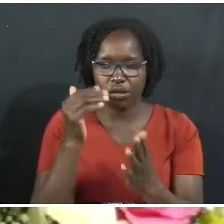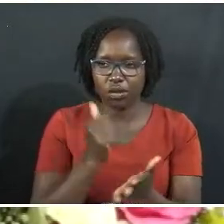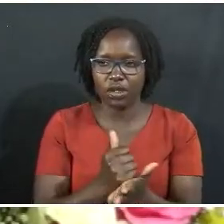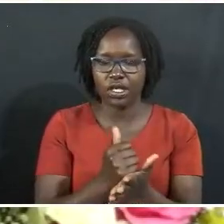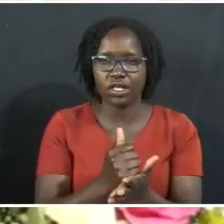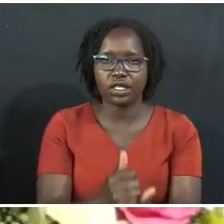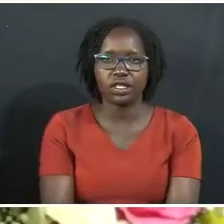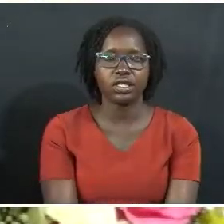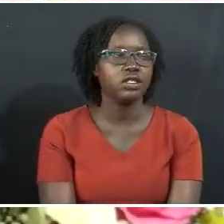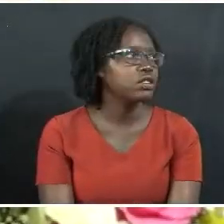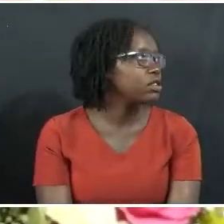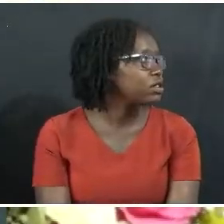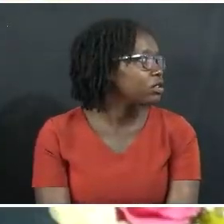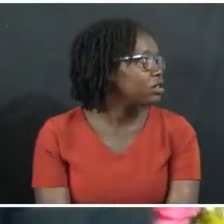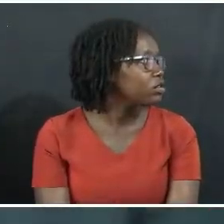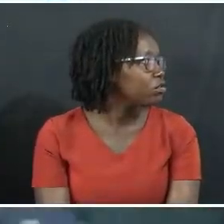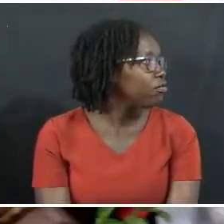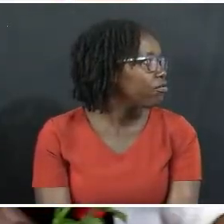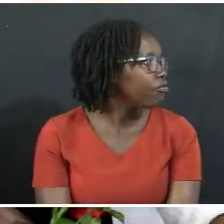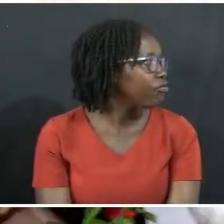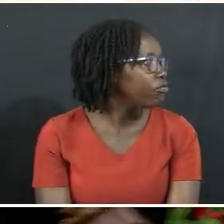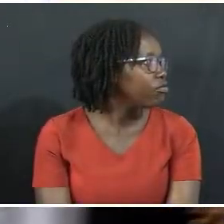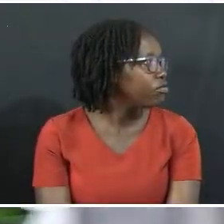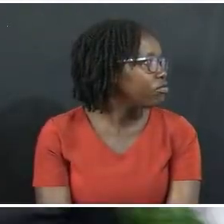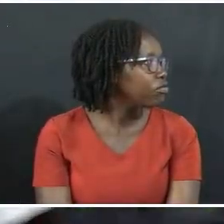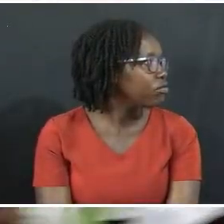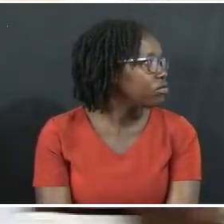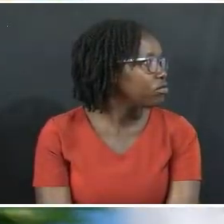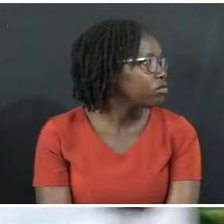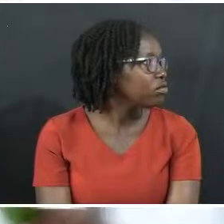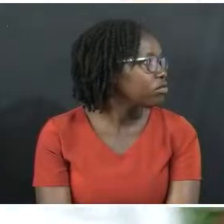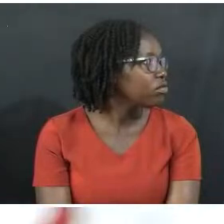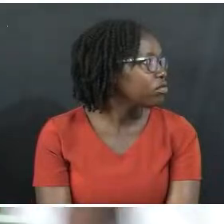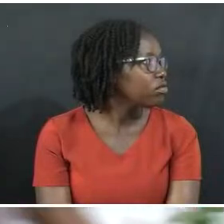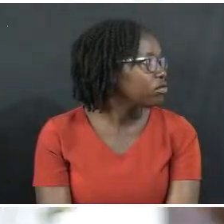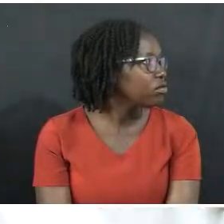name. Amen. Amen. Thank you very much. You may be seated.